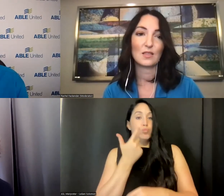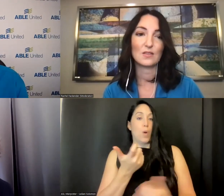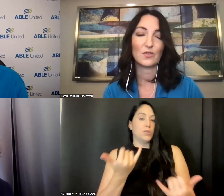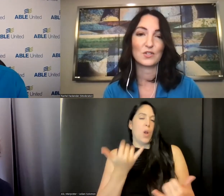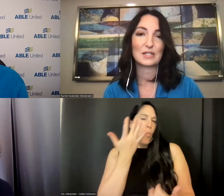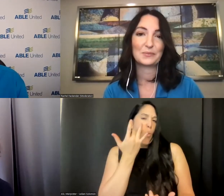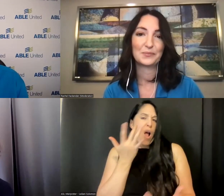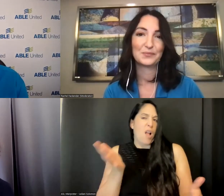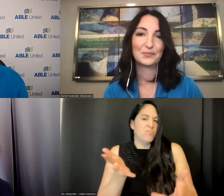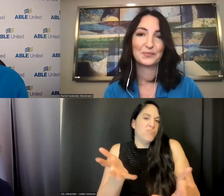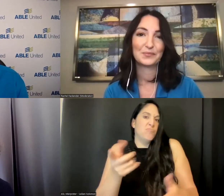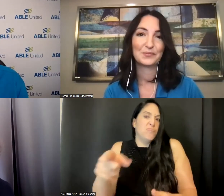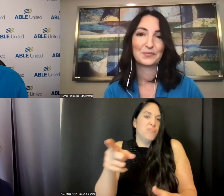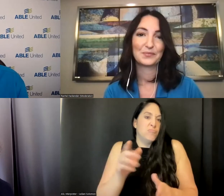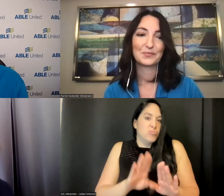let you take this first.